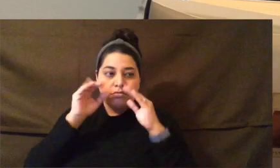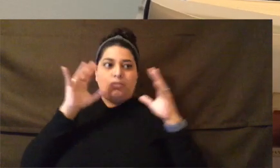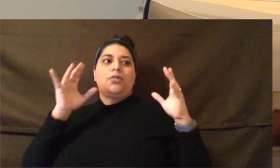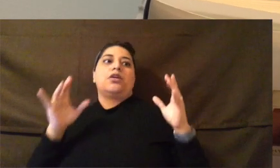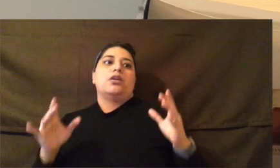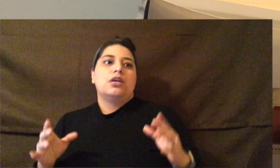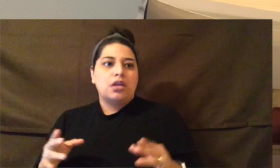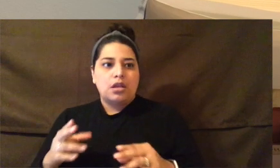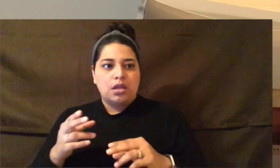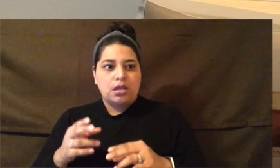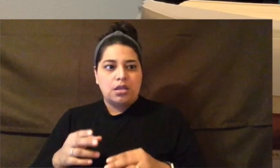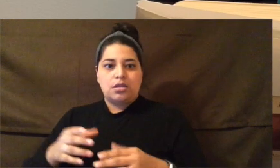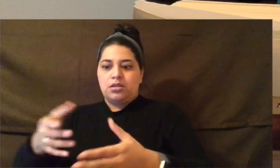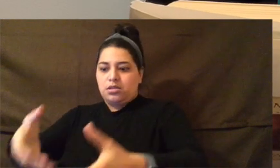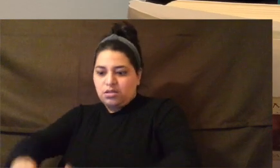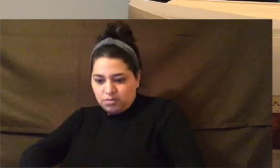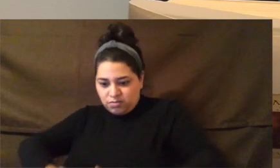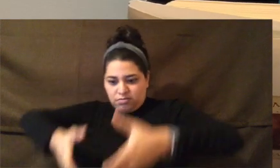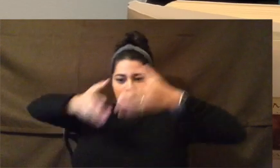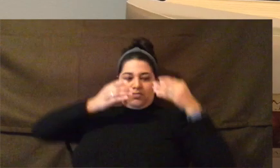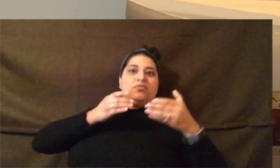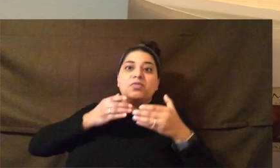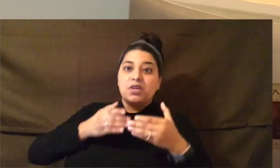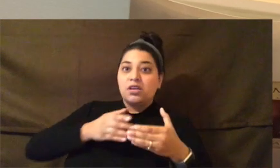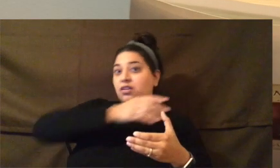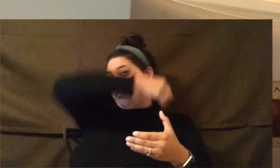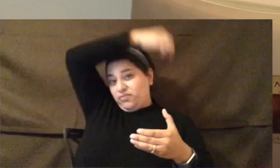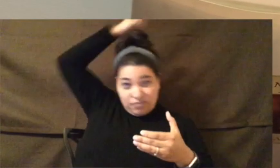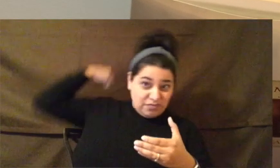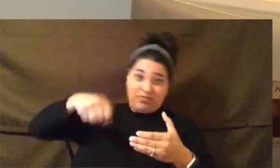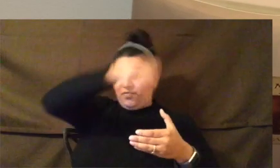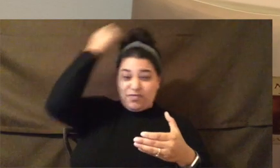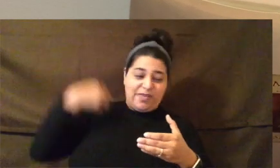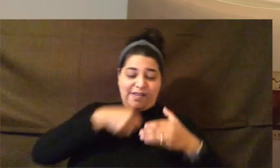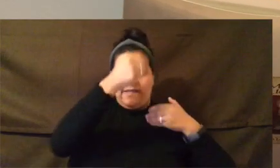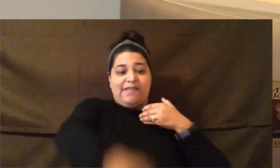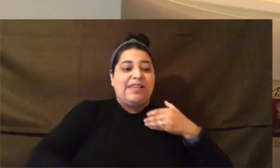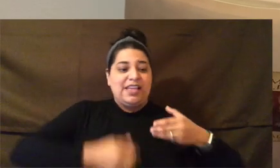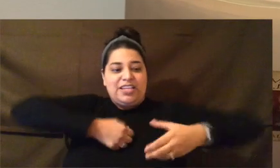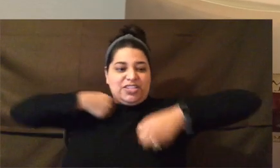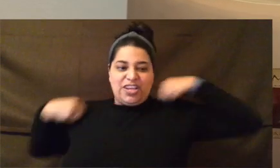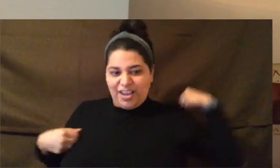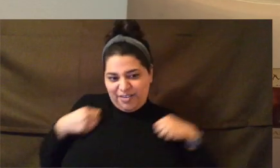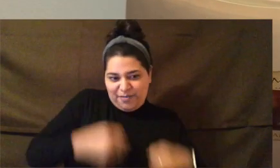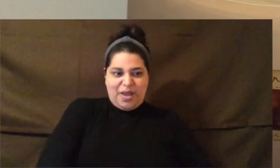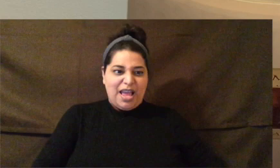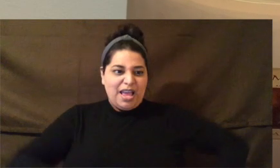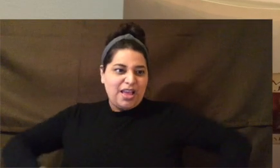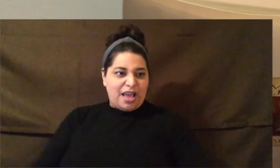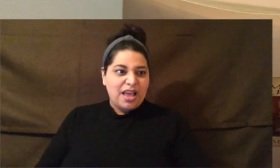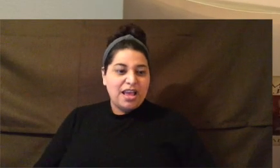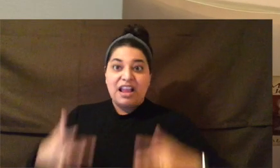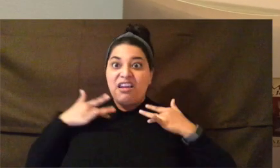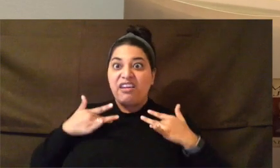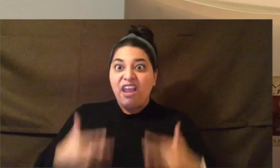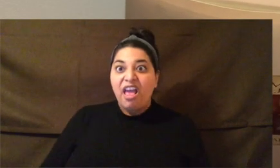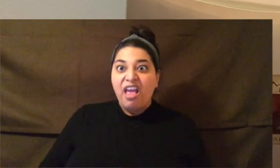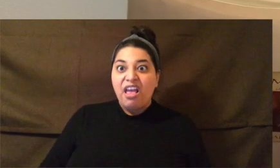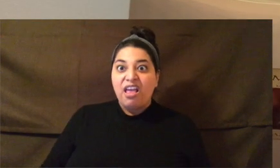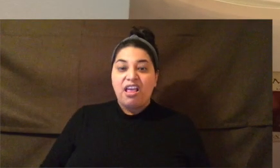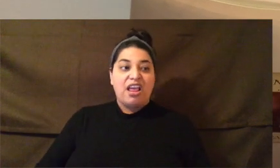total surprise to him when he was grabbed off the deck chair, and first his scarf and then his jacket and pants were ripped from his